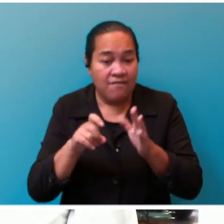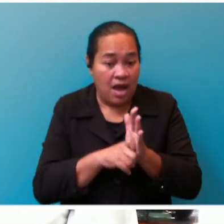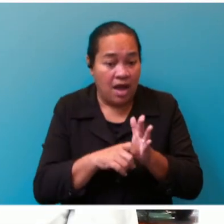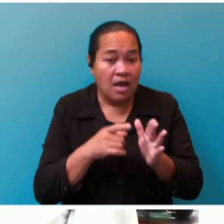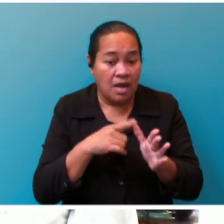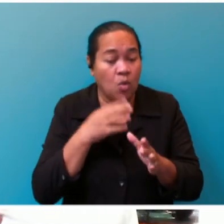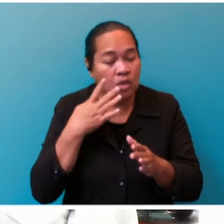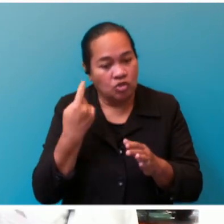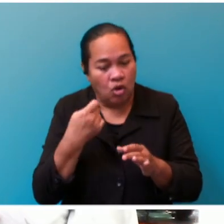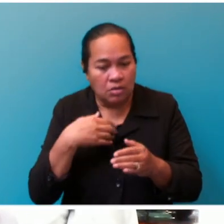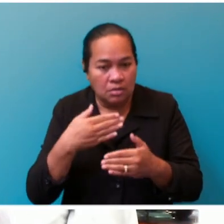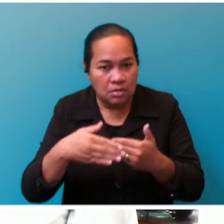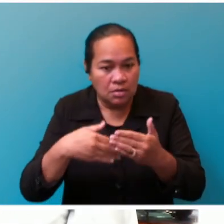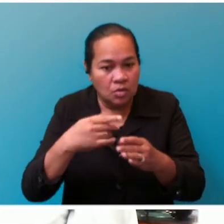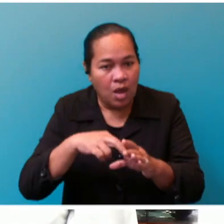its involvement